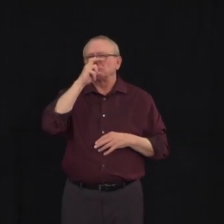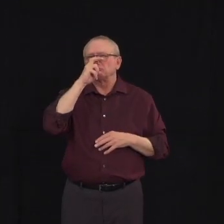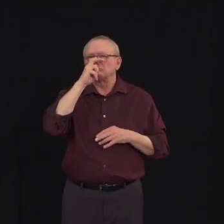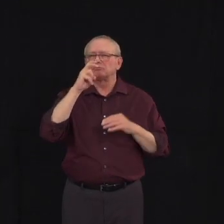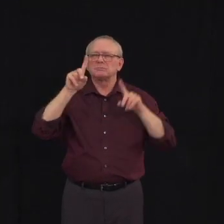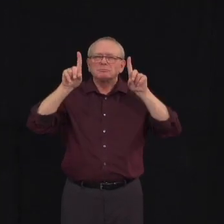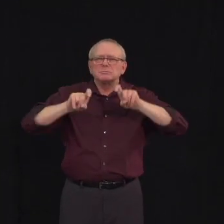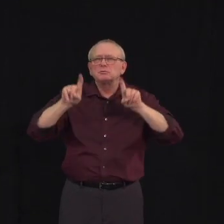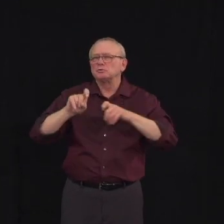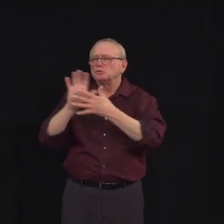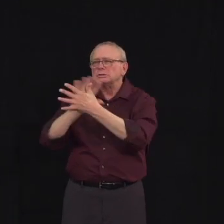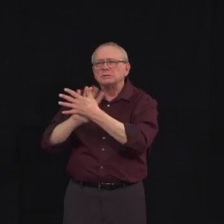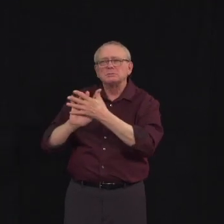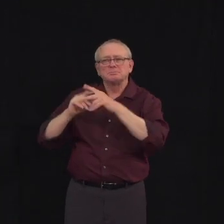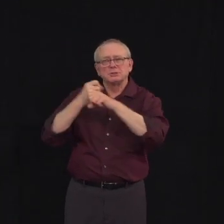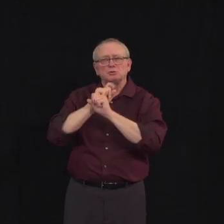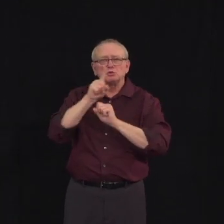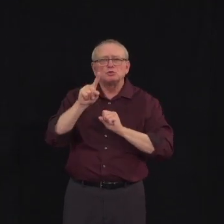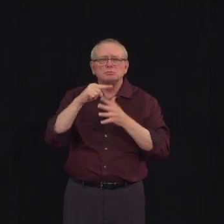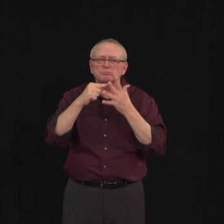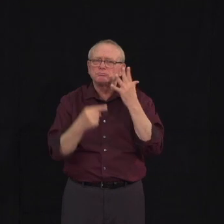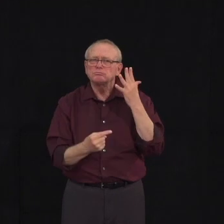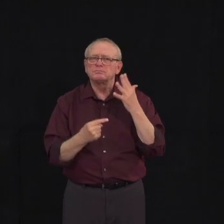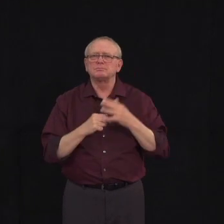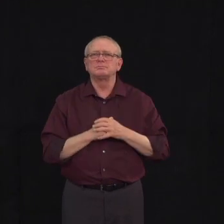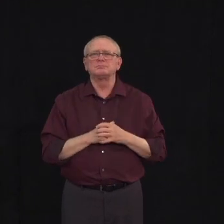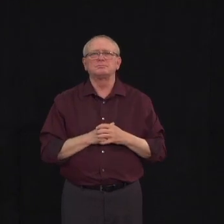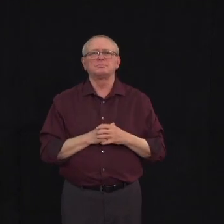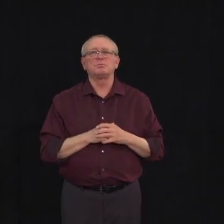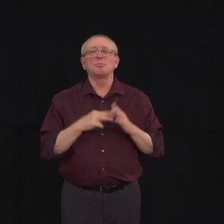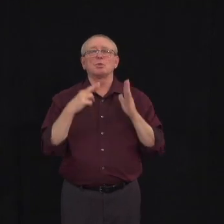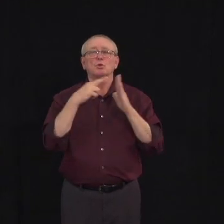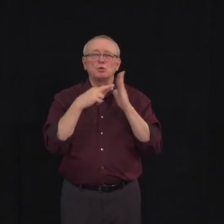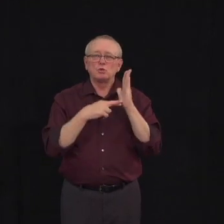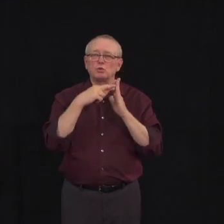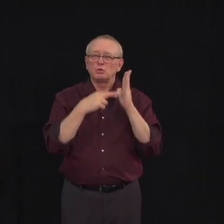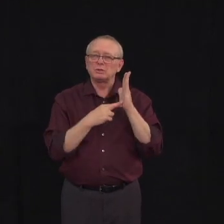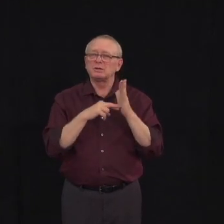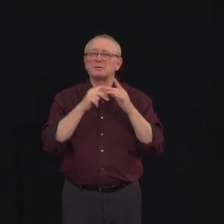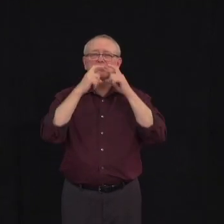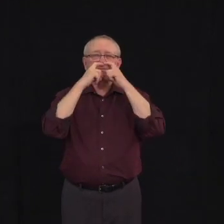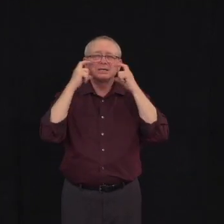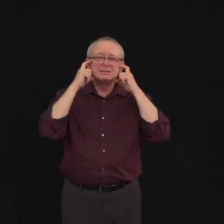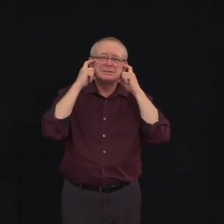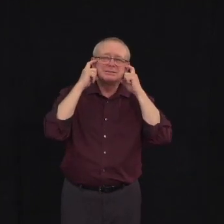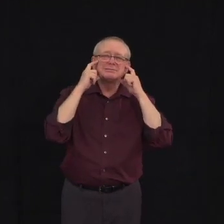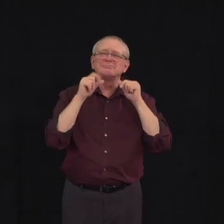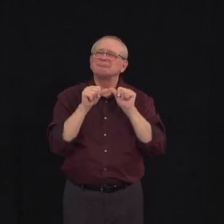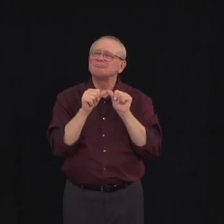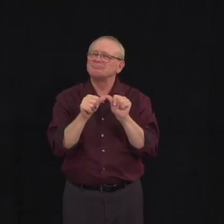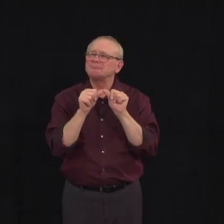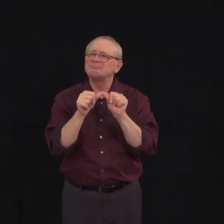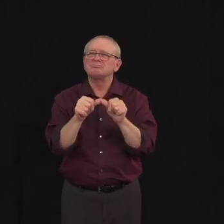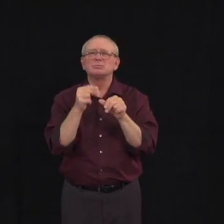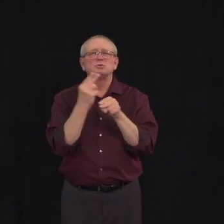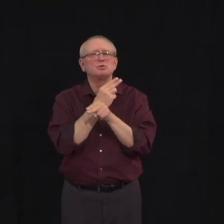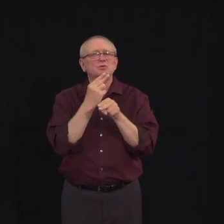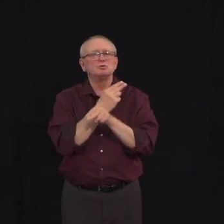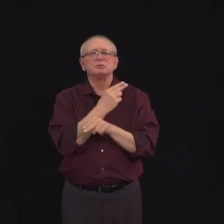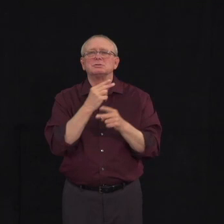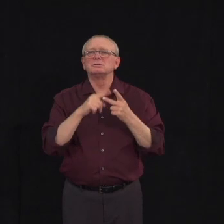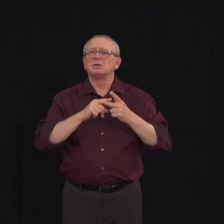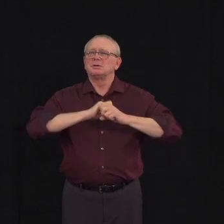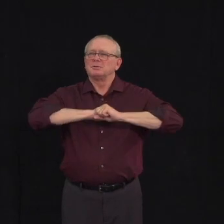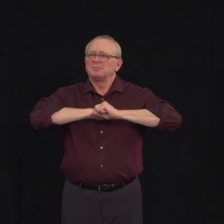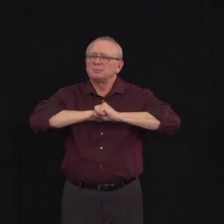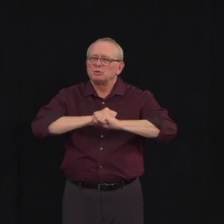example, and maintaining strong protections for the most vulnerable, especially the elderly in long-term care facilities. We